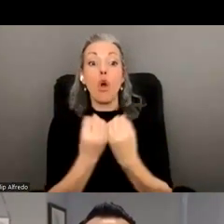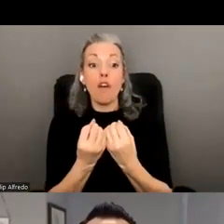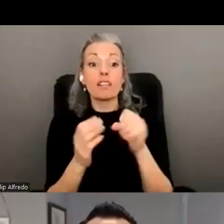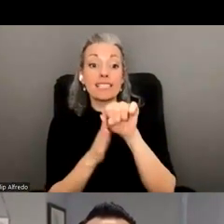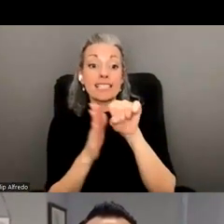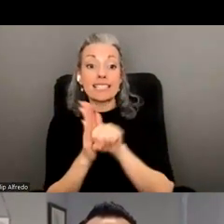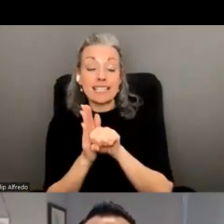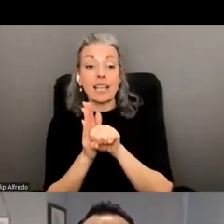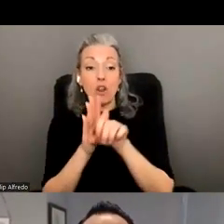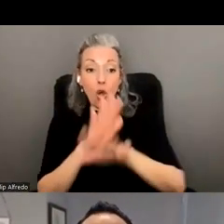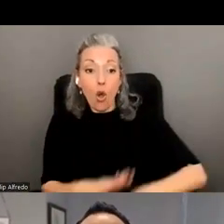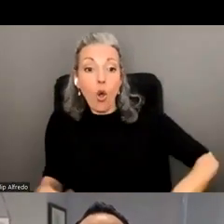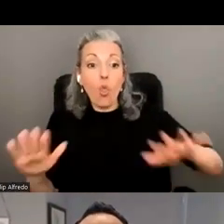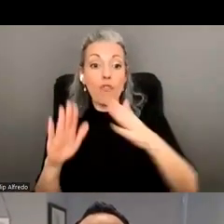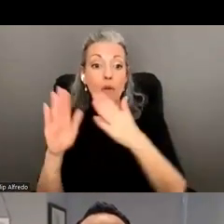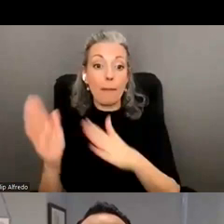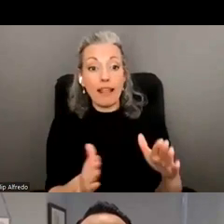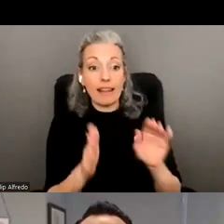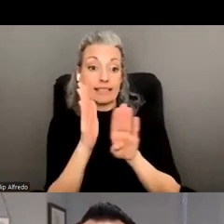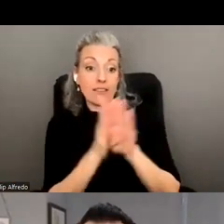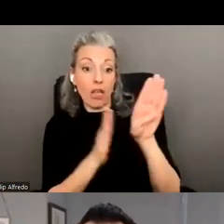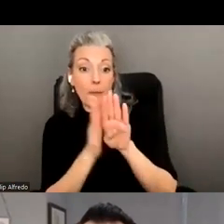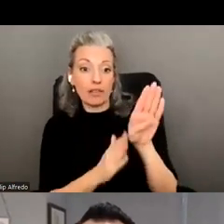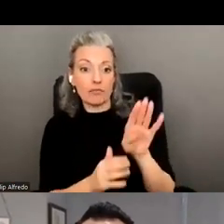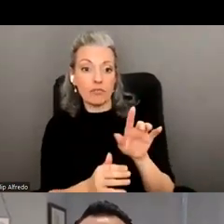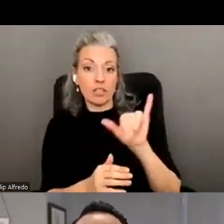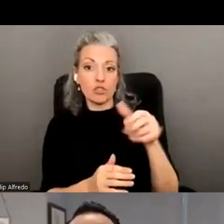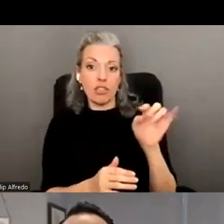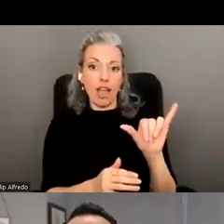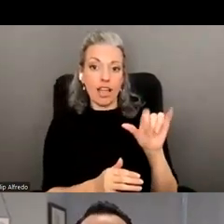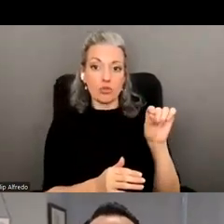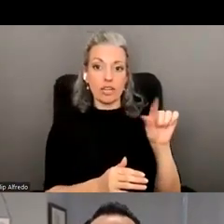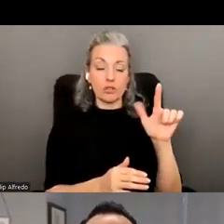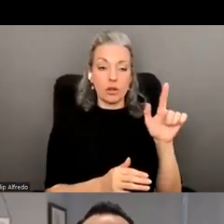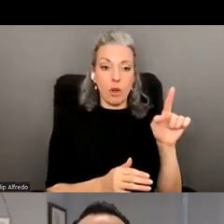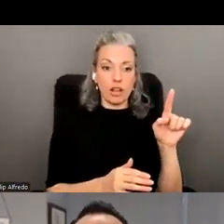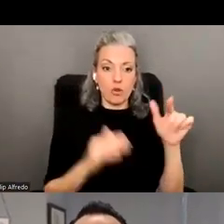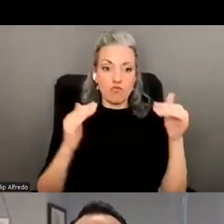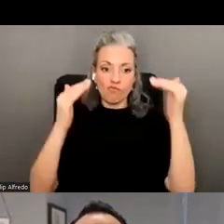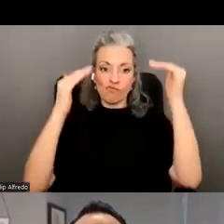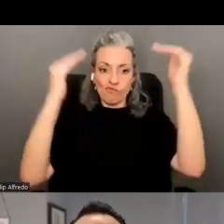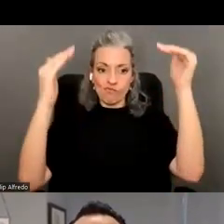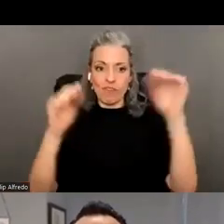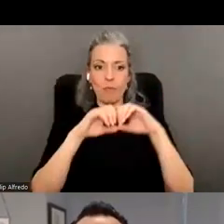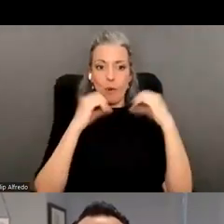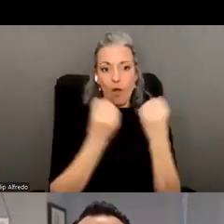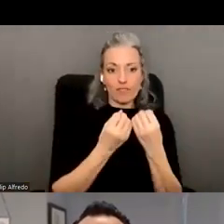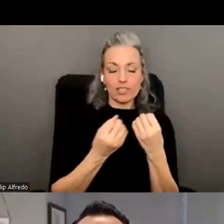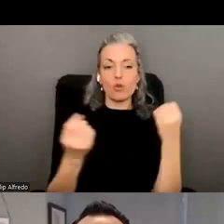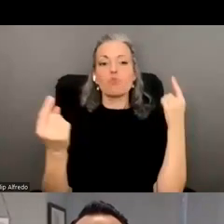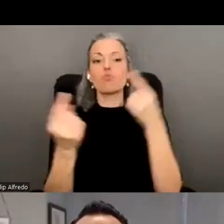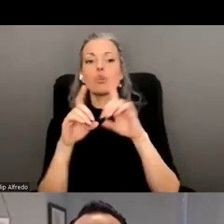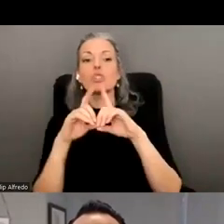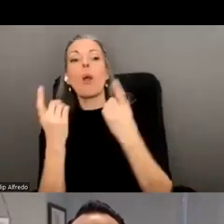and Development. And in July of 2021, we graduated from an office to a department, the Department of Healthcare Access